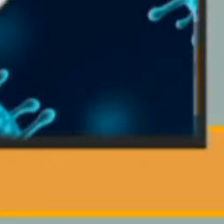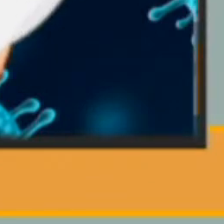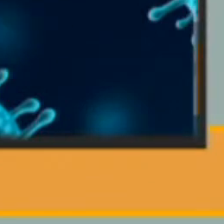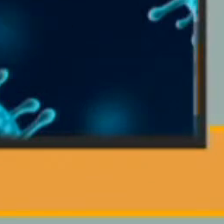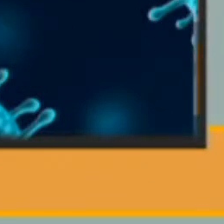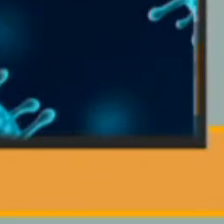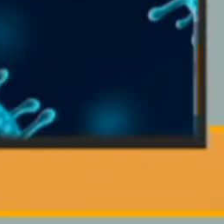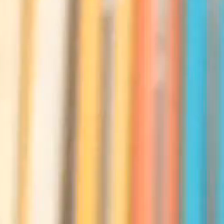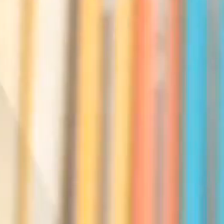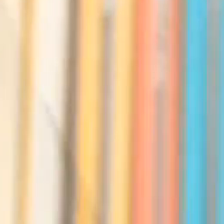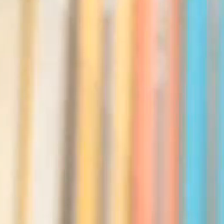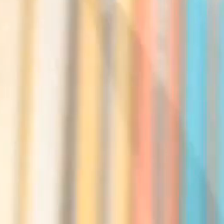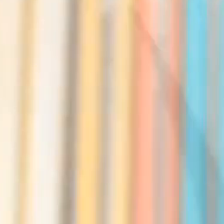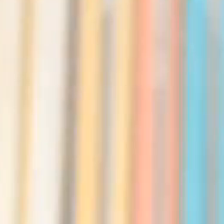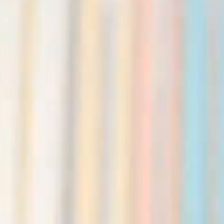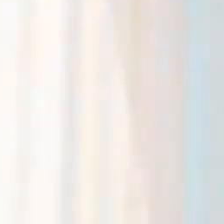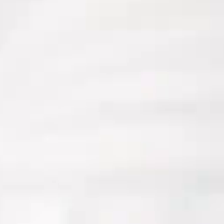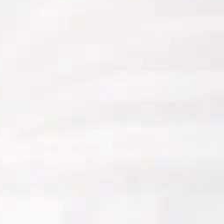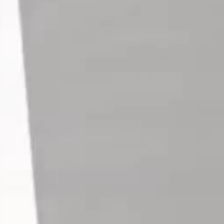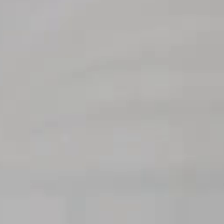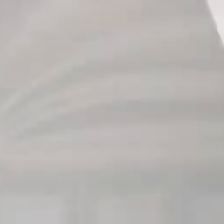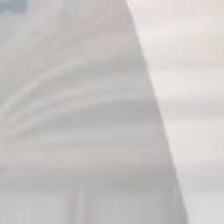or exhales.